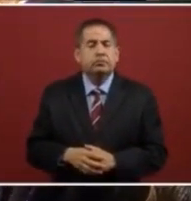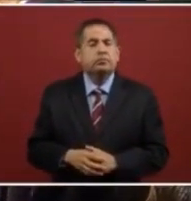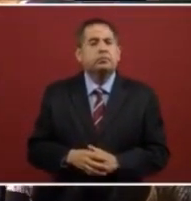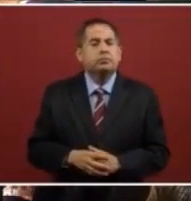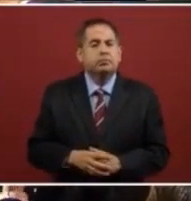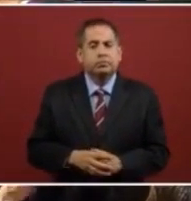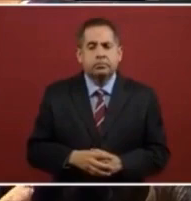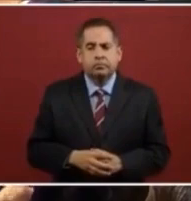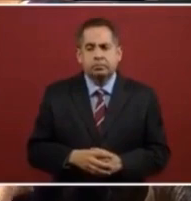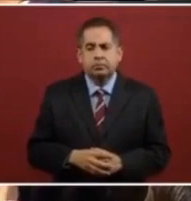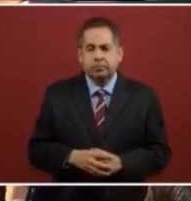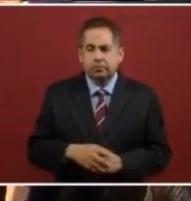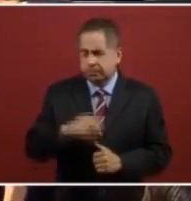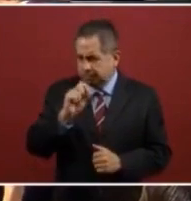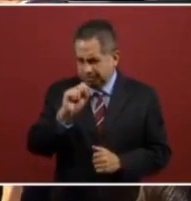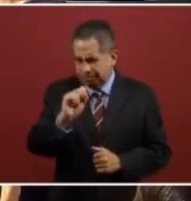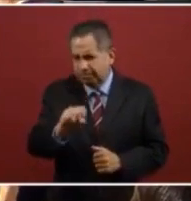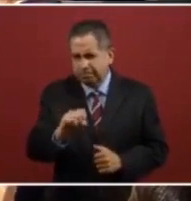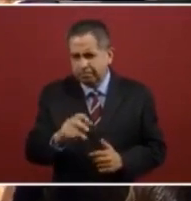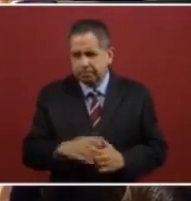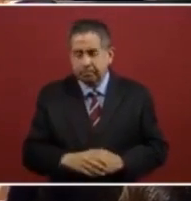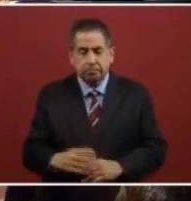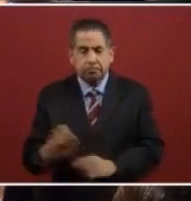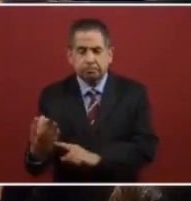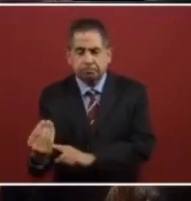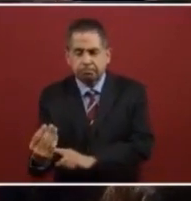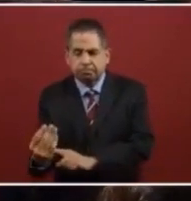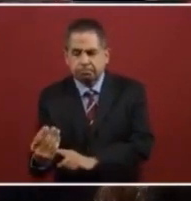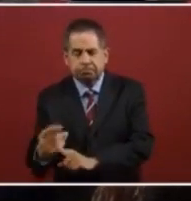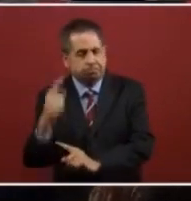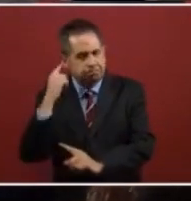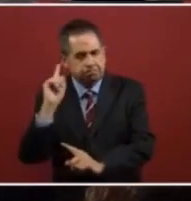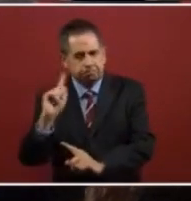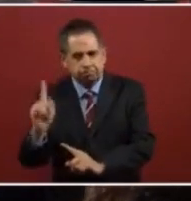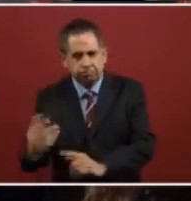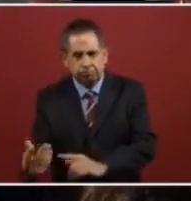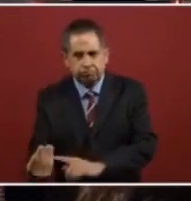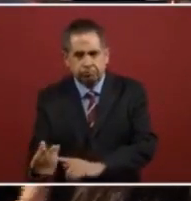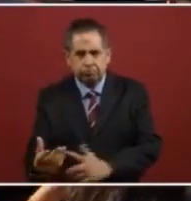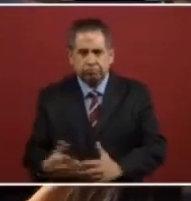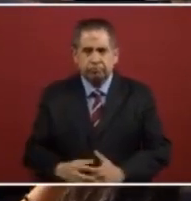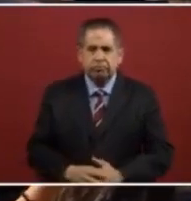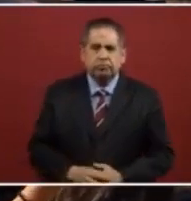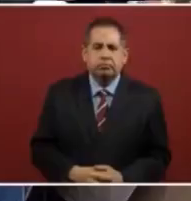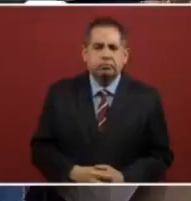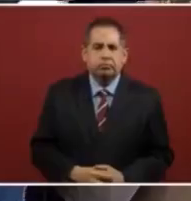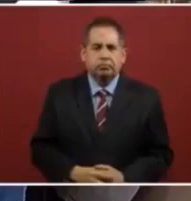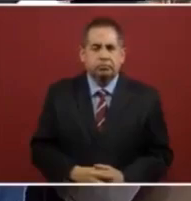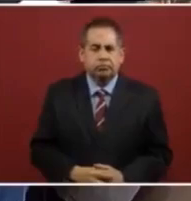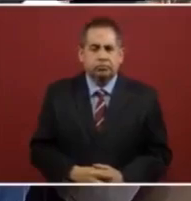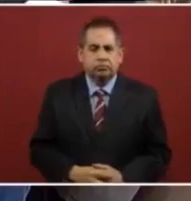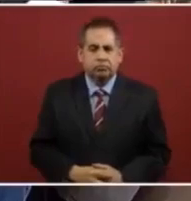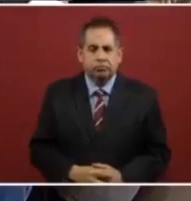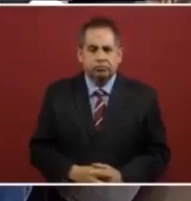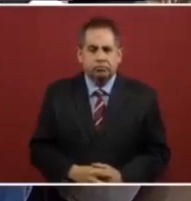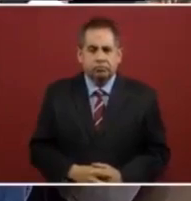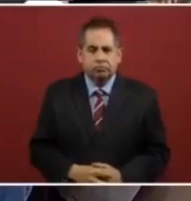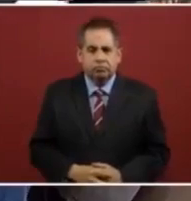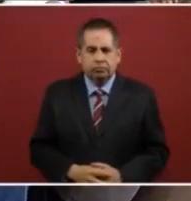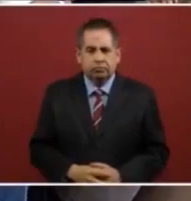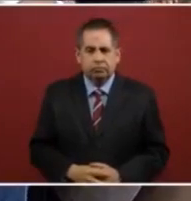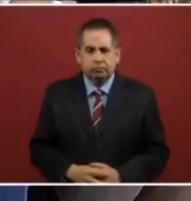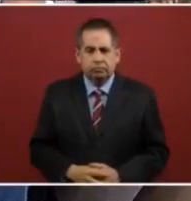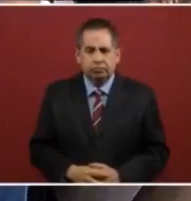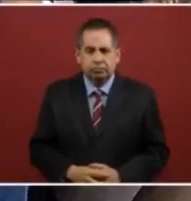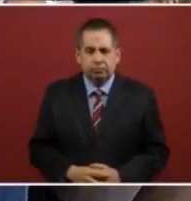question. He goes, Sí. let's debate it. Porque los mandan al Regina y tienen que dar el rendimiento en el Teatro de Bellas Artes,